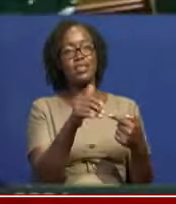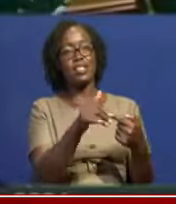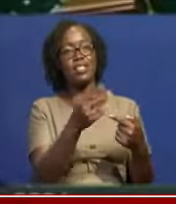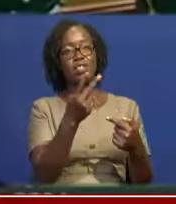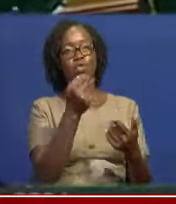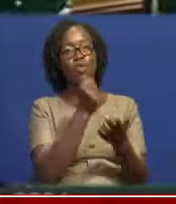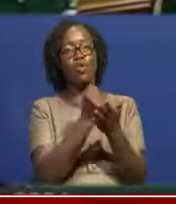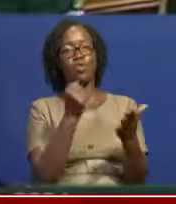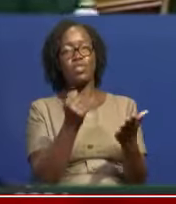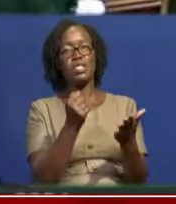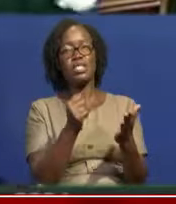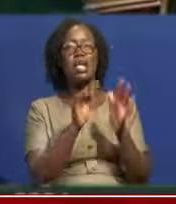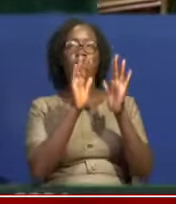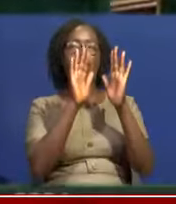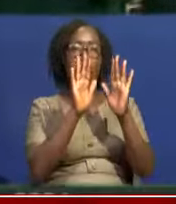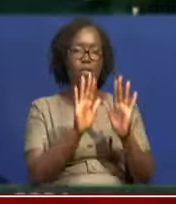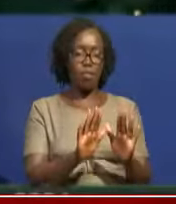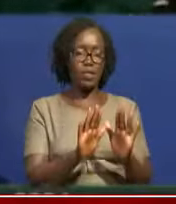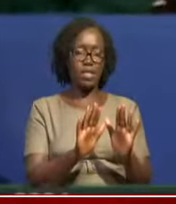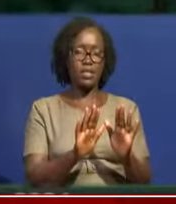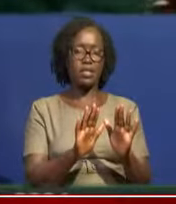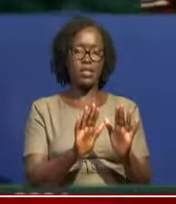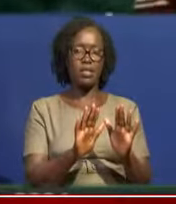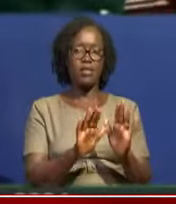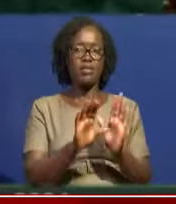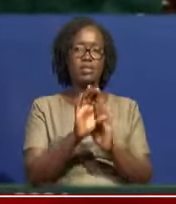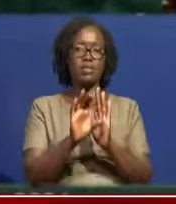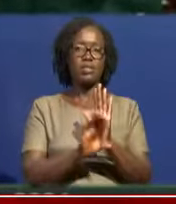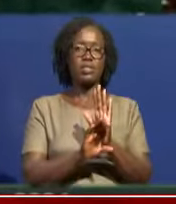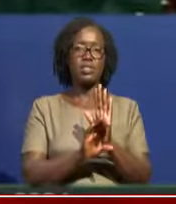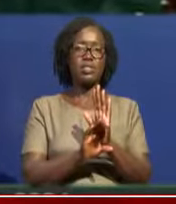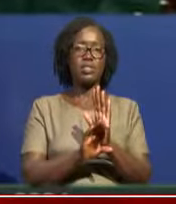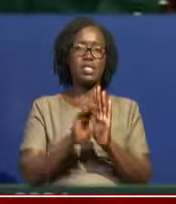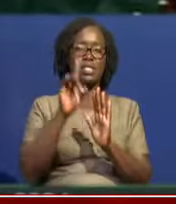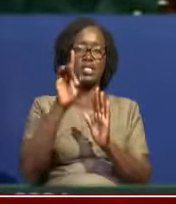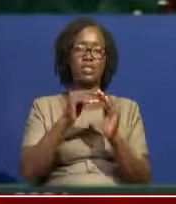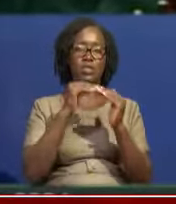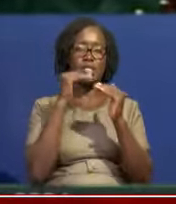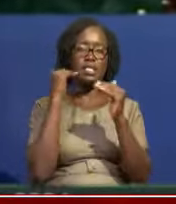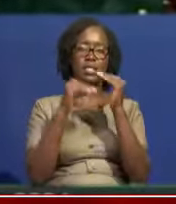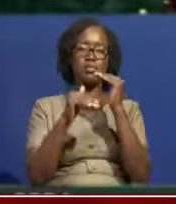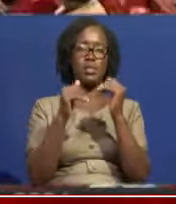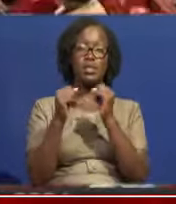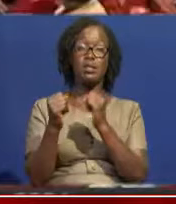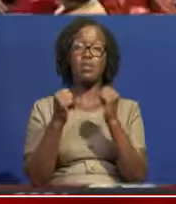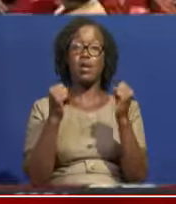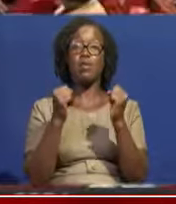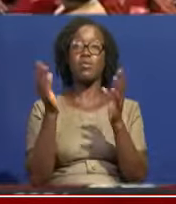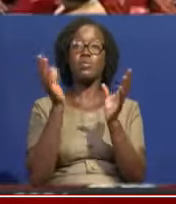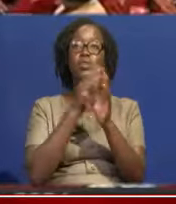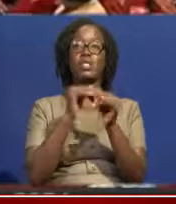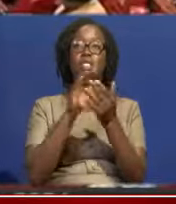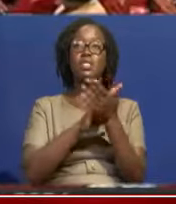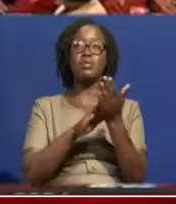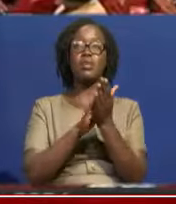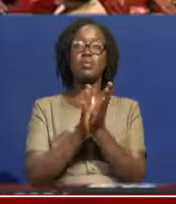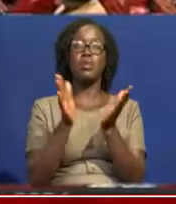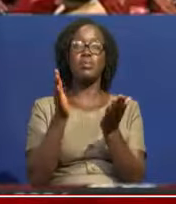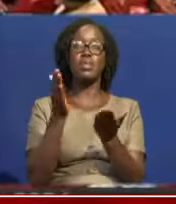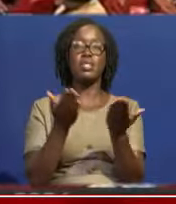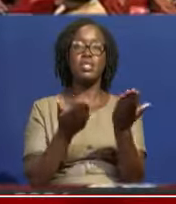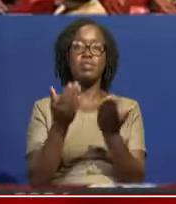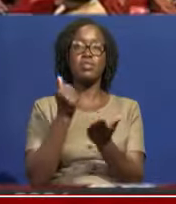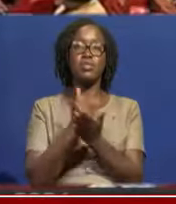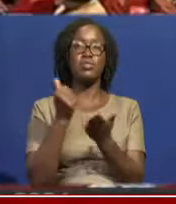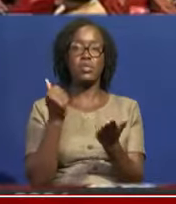two offices are important and that the Constitution does not limit the power of the President in establishing public service